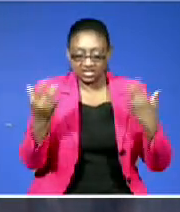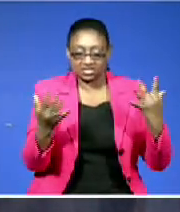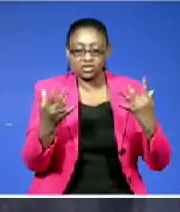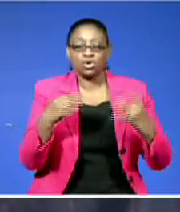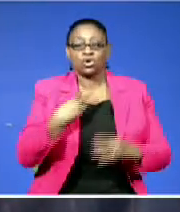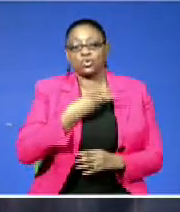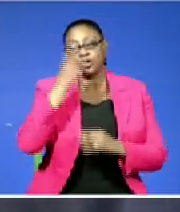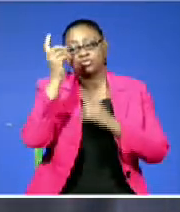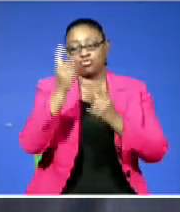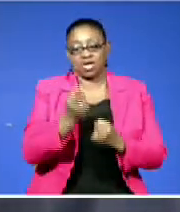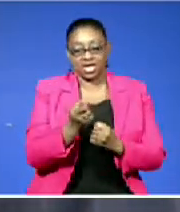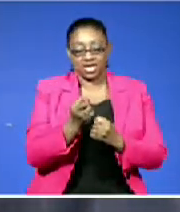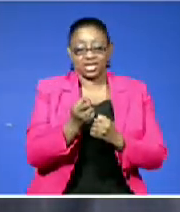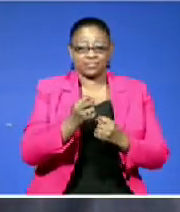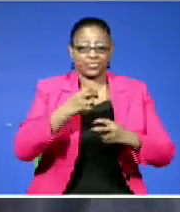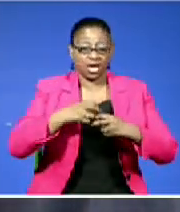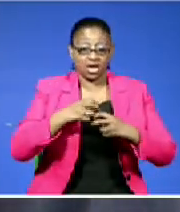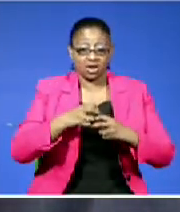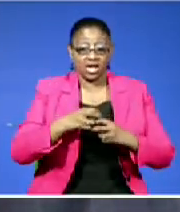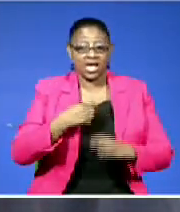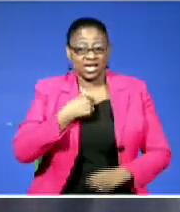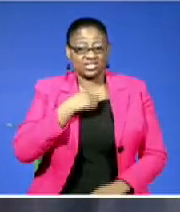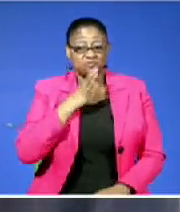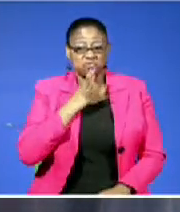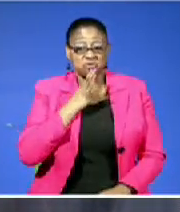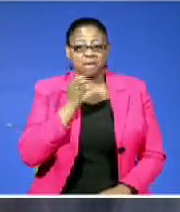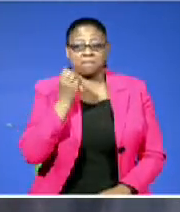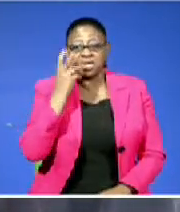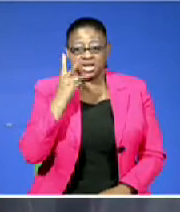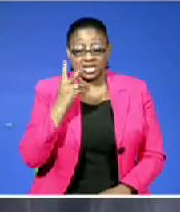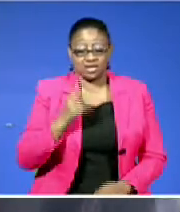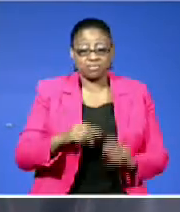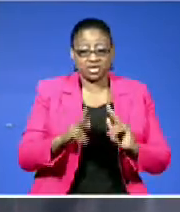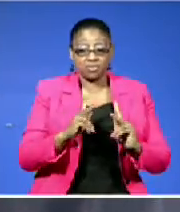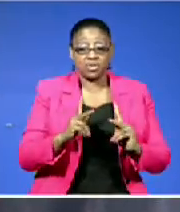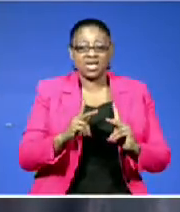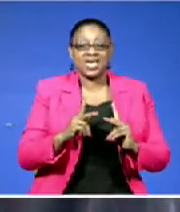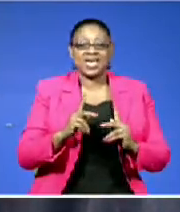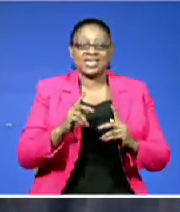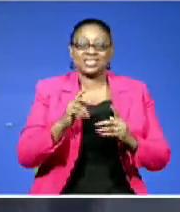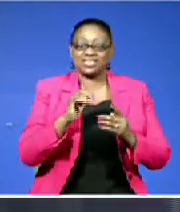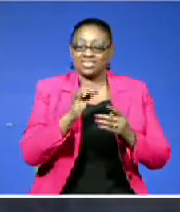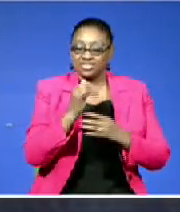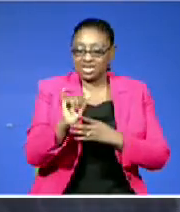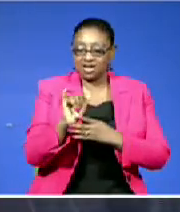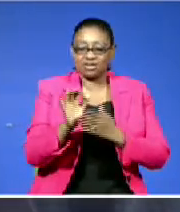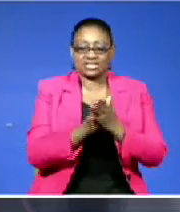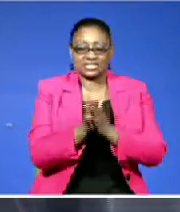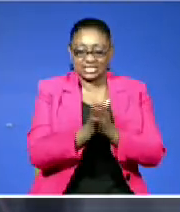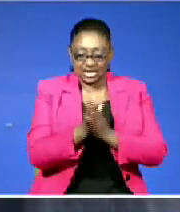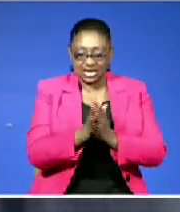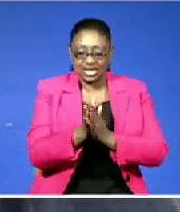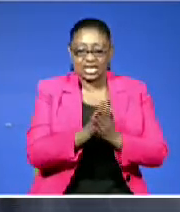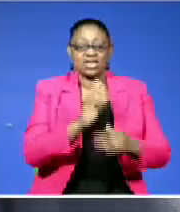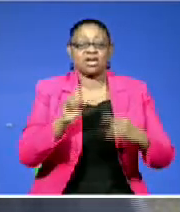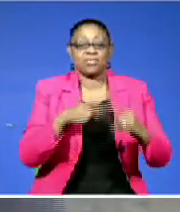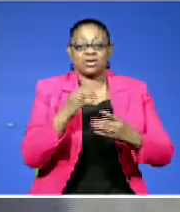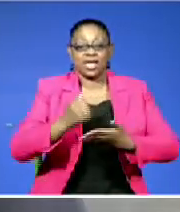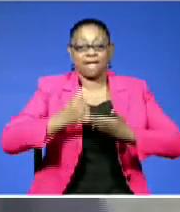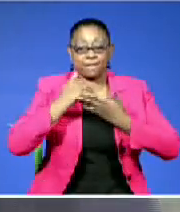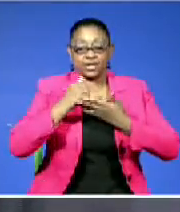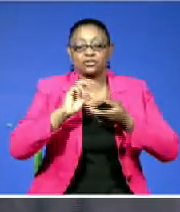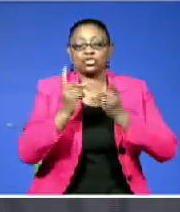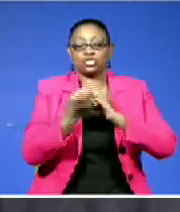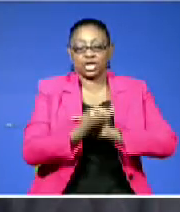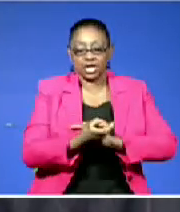Health, I've spoken to all of them, and they are very keen on bringing a resolution in this matter. In fact, I just spoke to the Minister